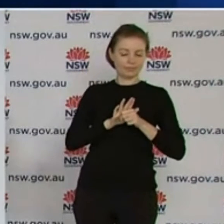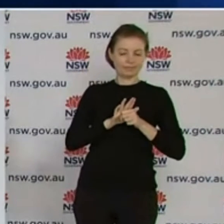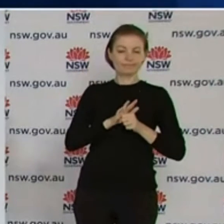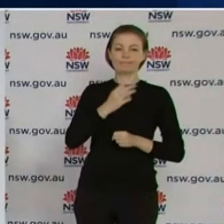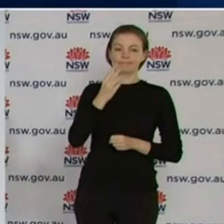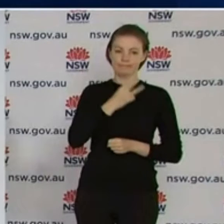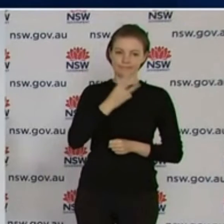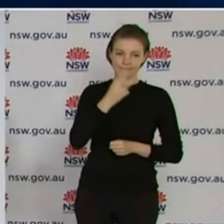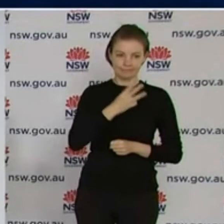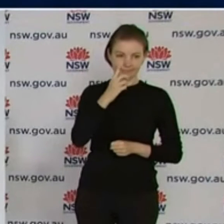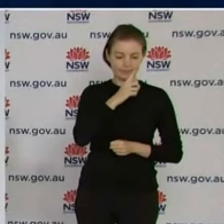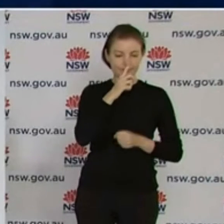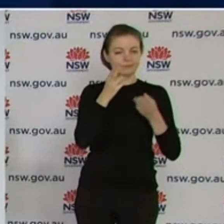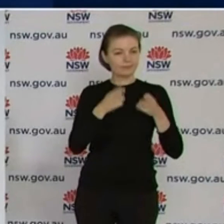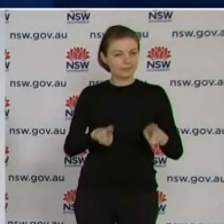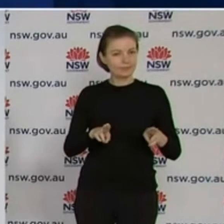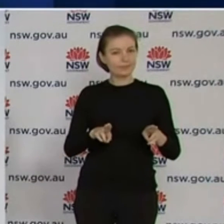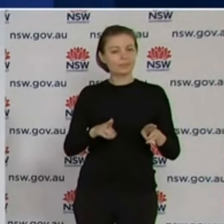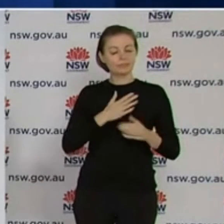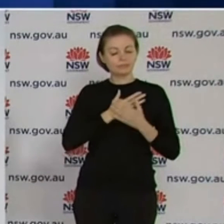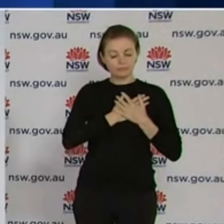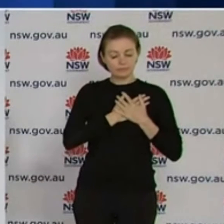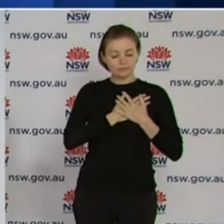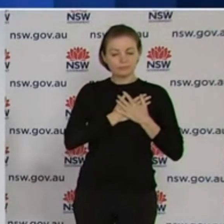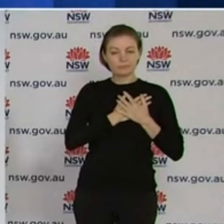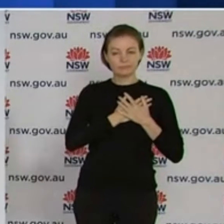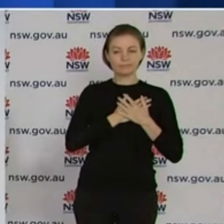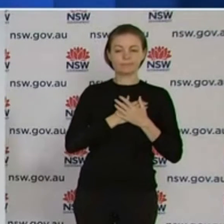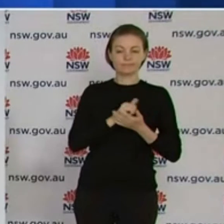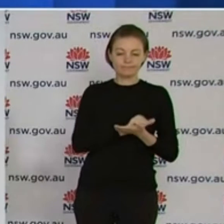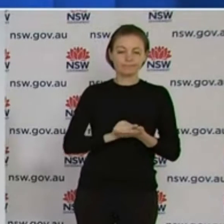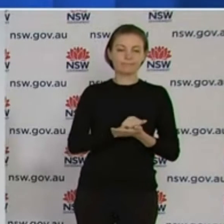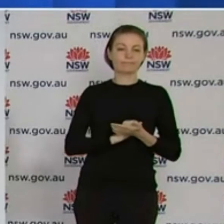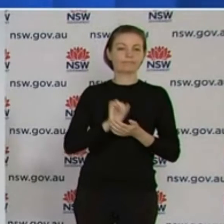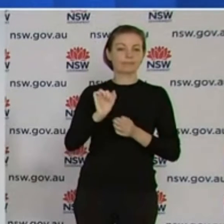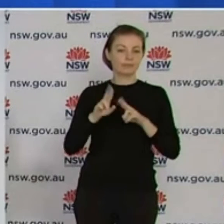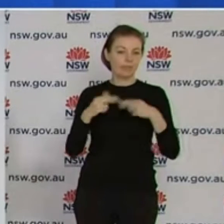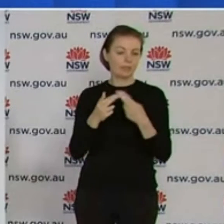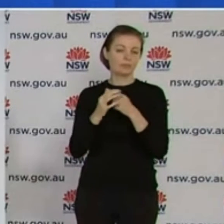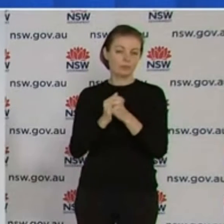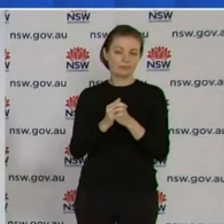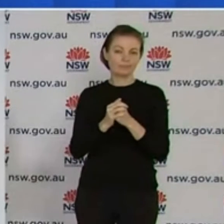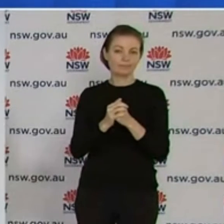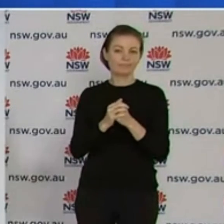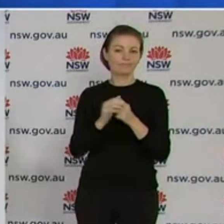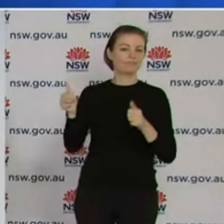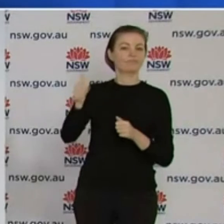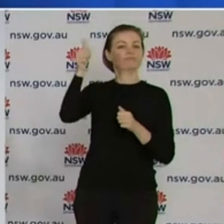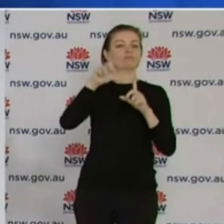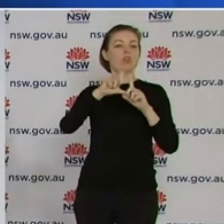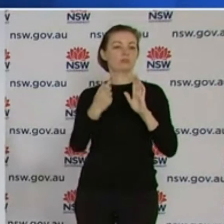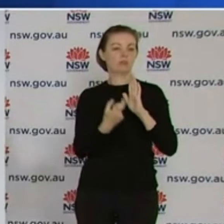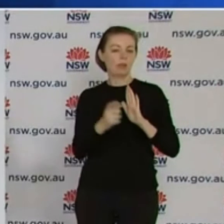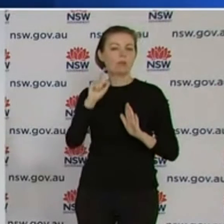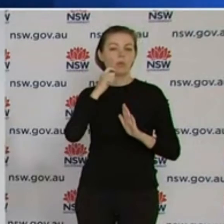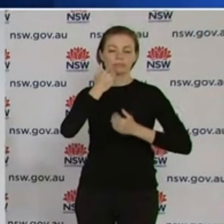people lost their lives, and we extend our deepest condolences to their loved ones, and Dr McAnulty will provide further updates in his health